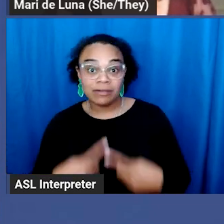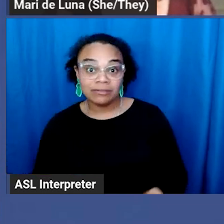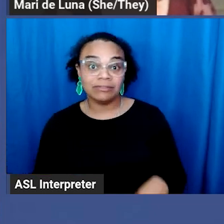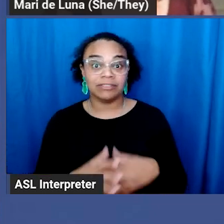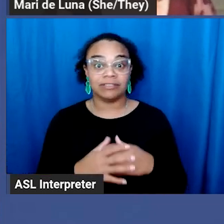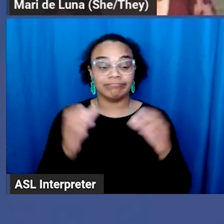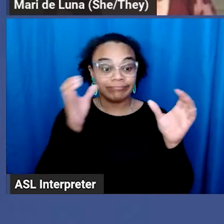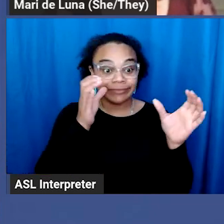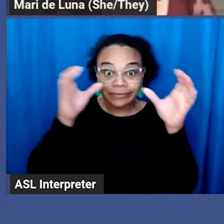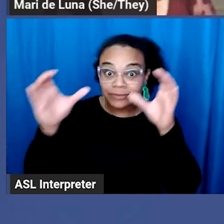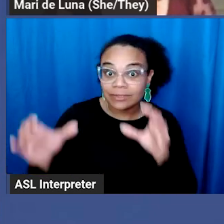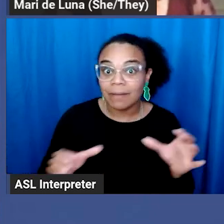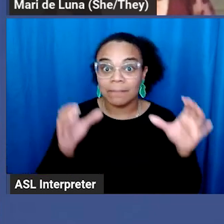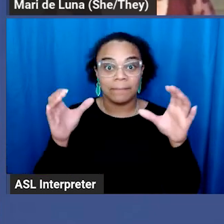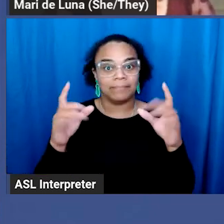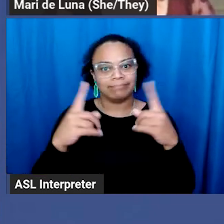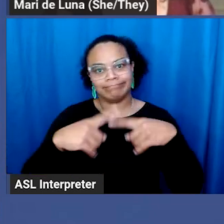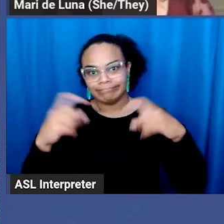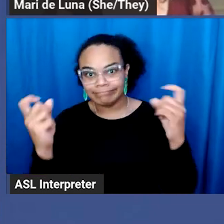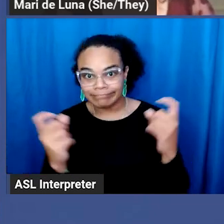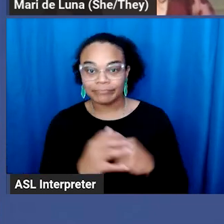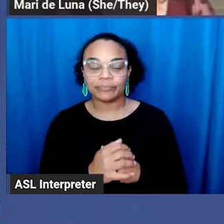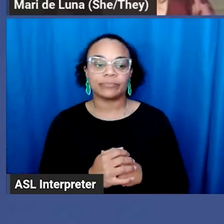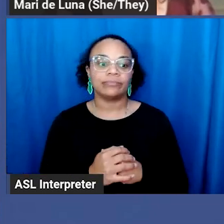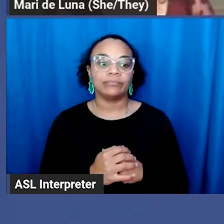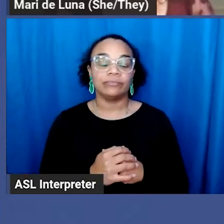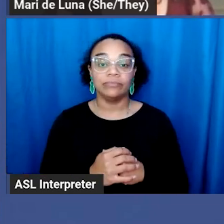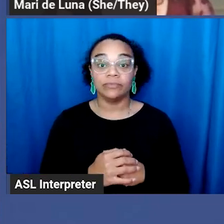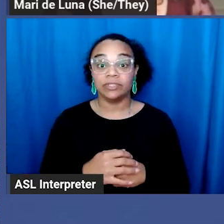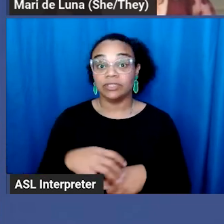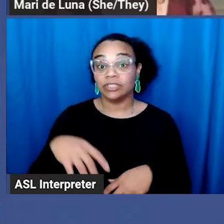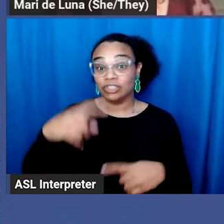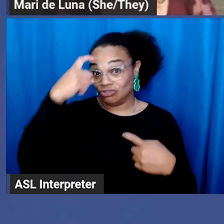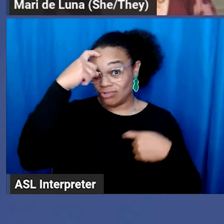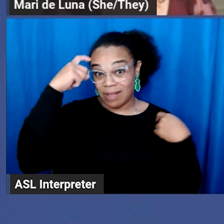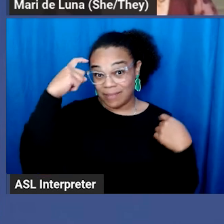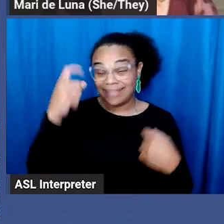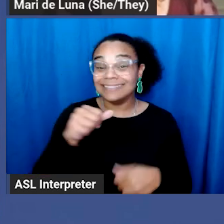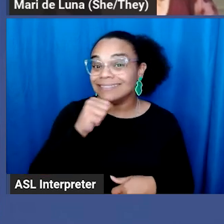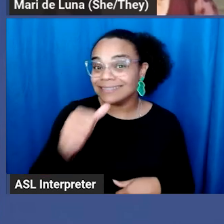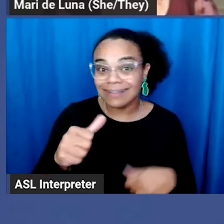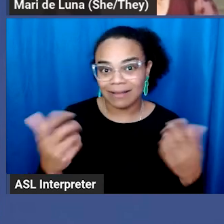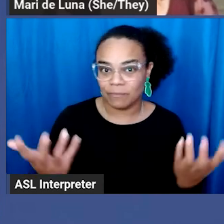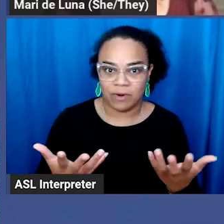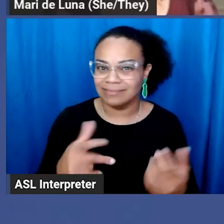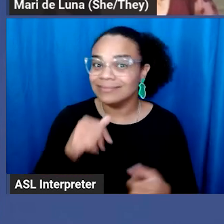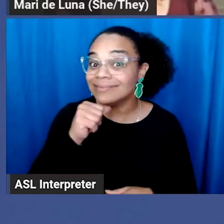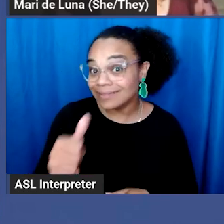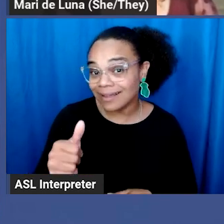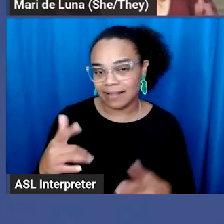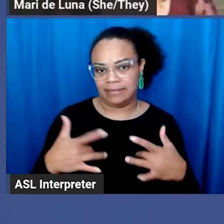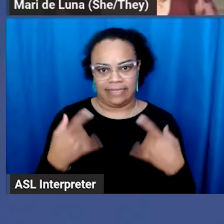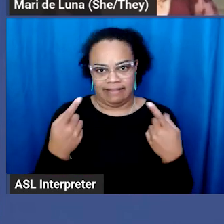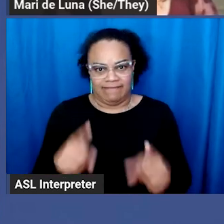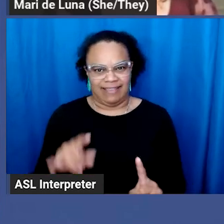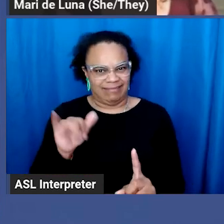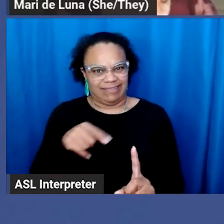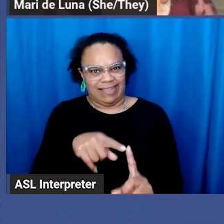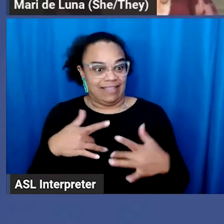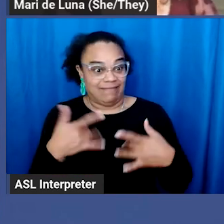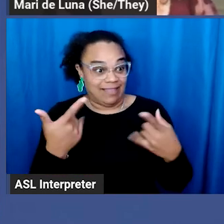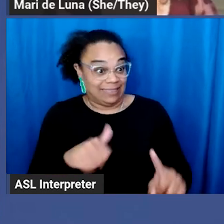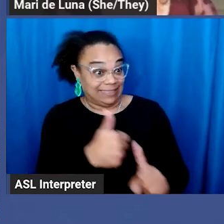etc. So what trauma is not the event. And trauma is